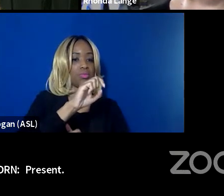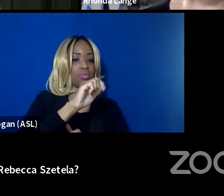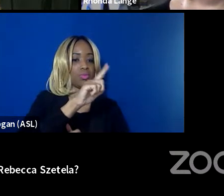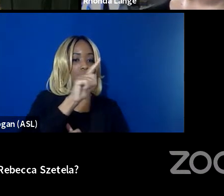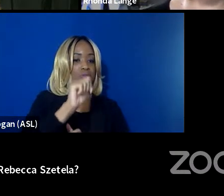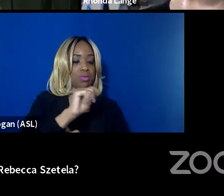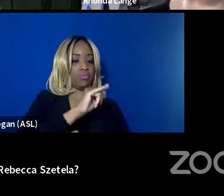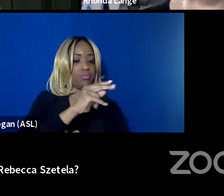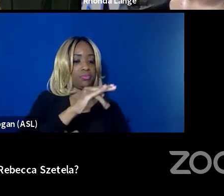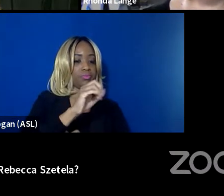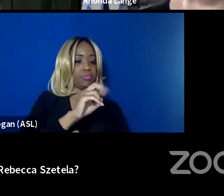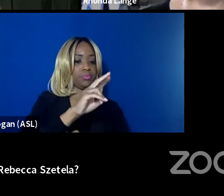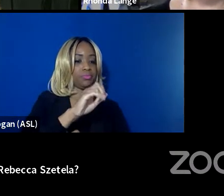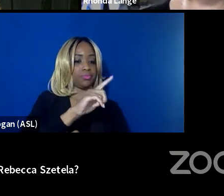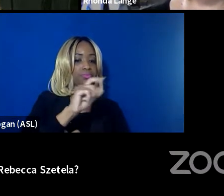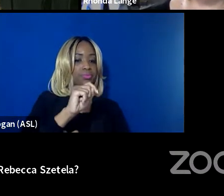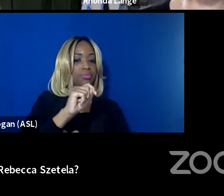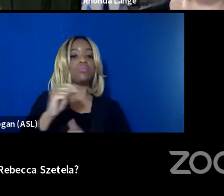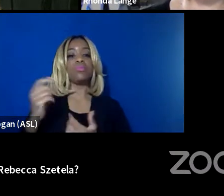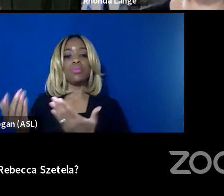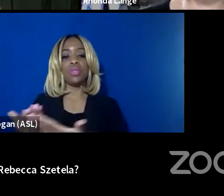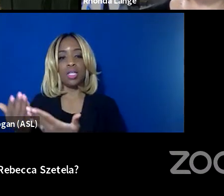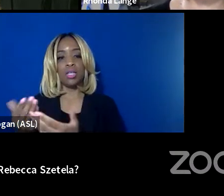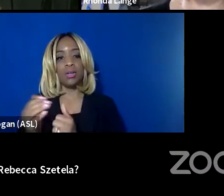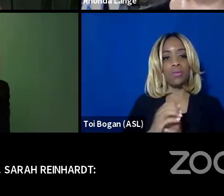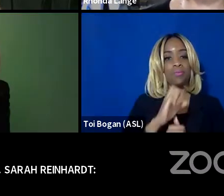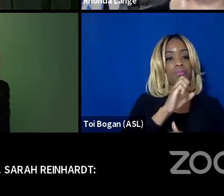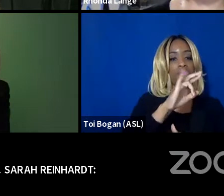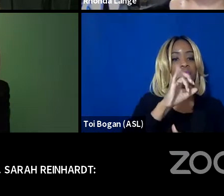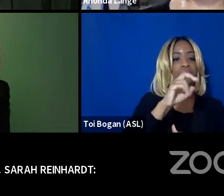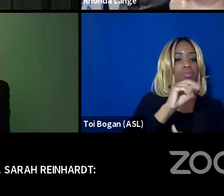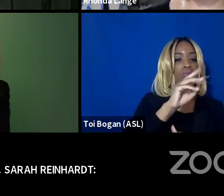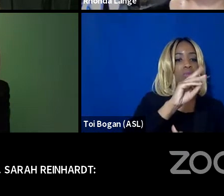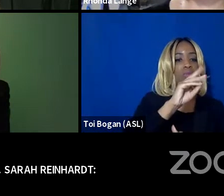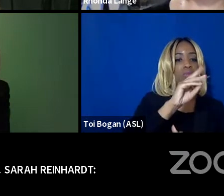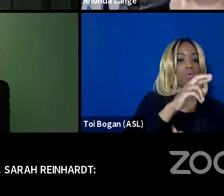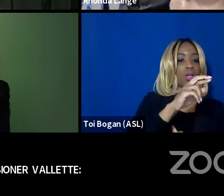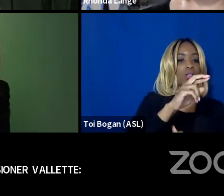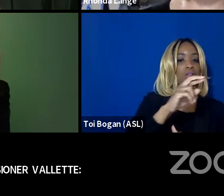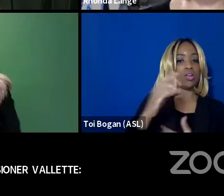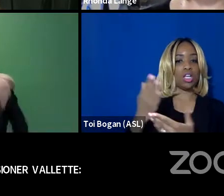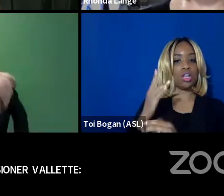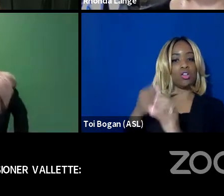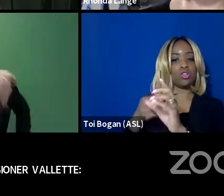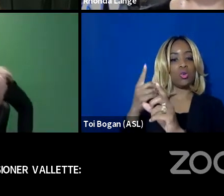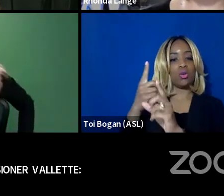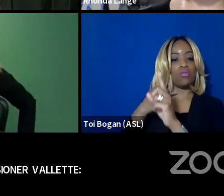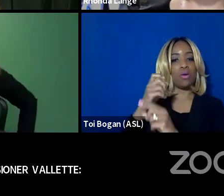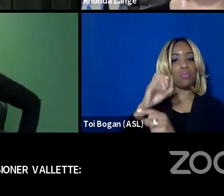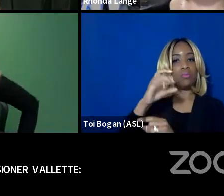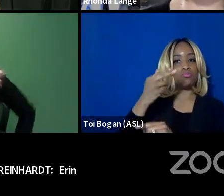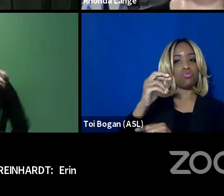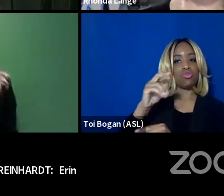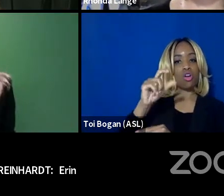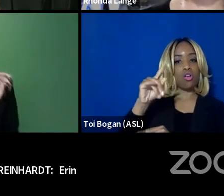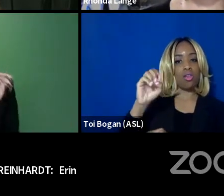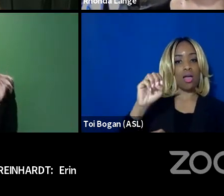Janice Follett. Present. Aaron Wagner. Present, attending remotely from Charlotte,